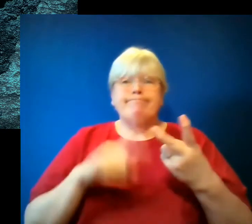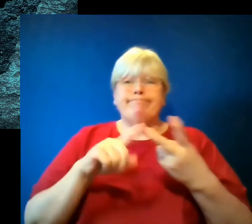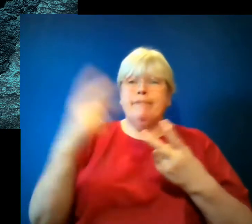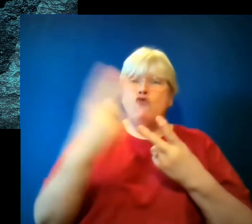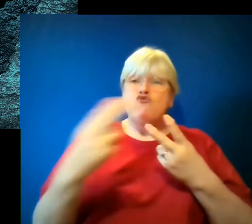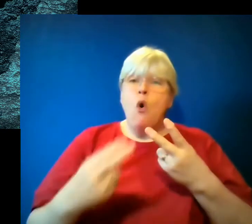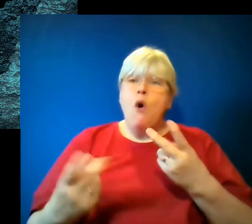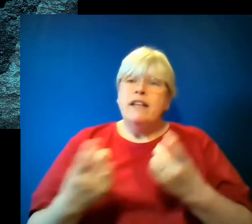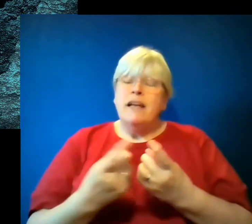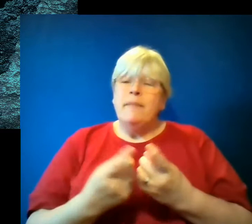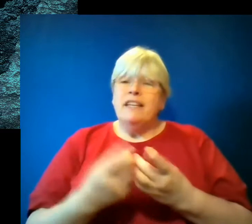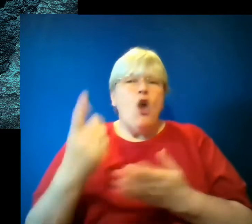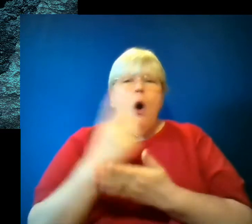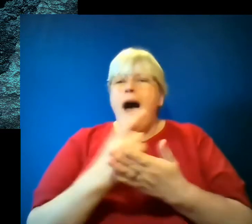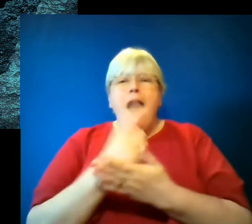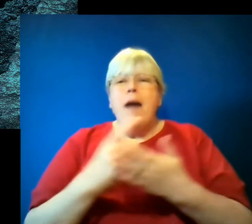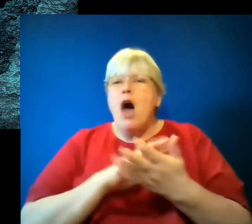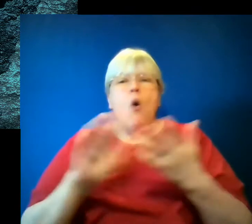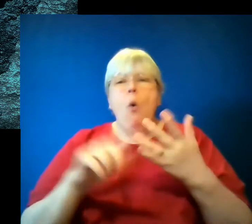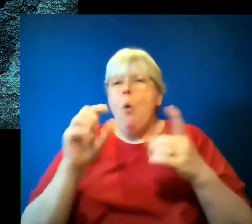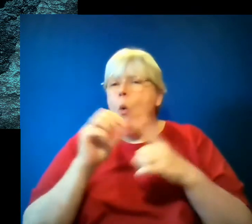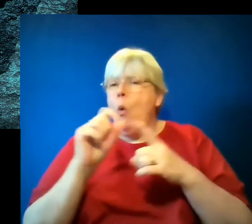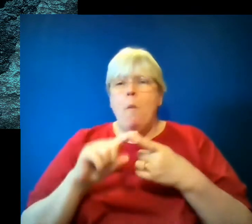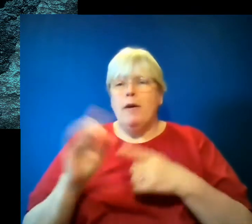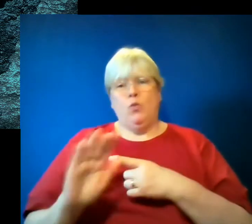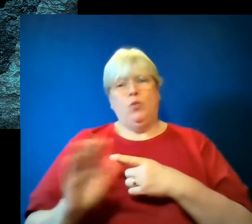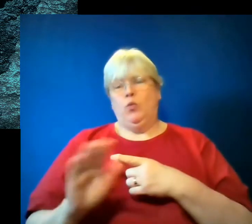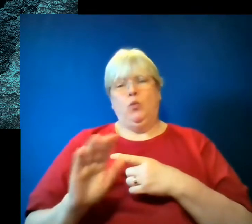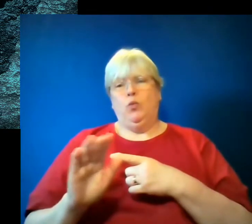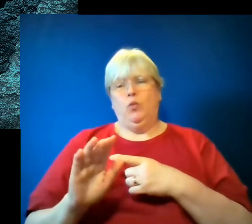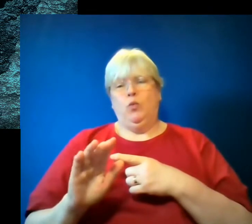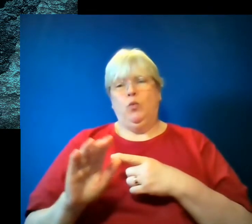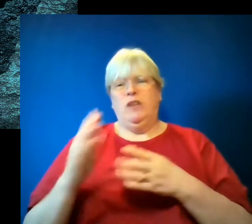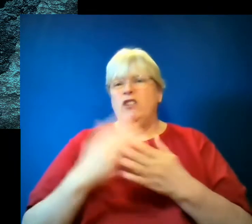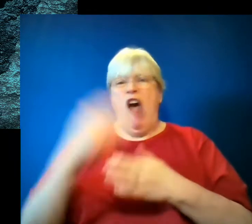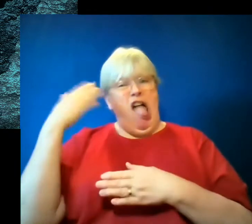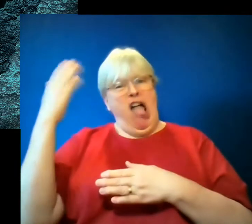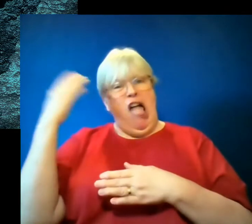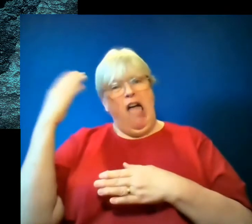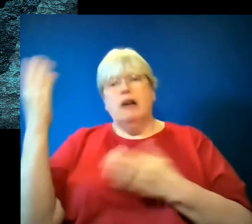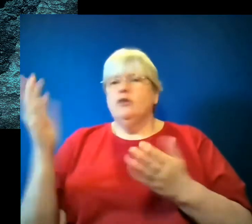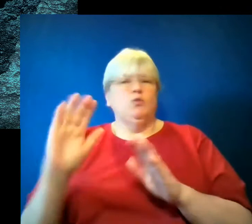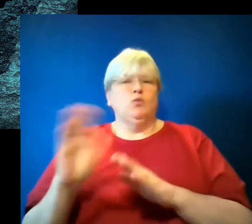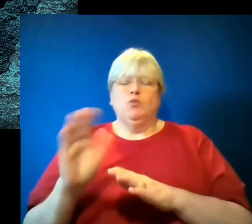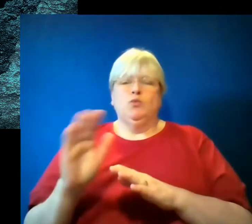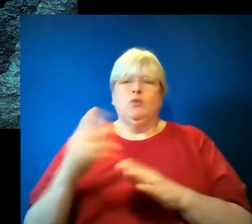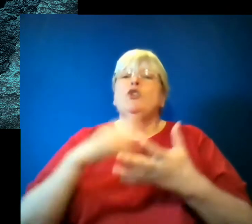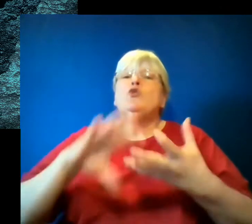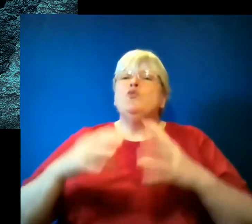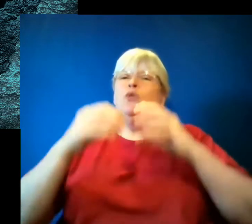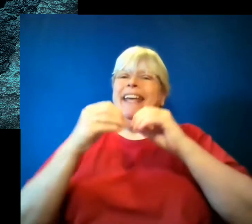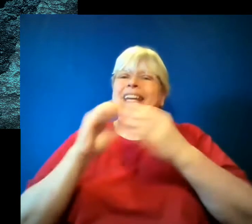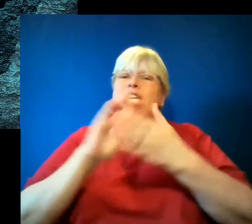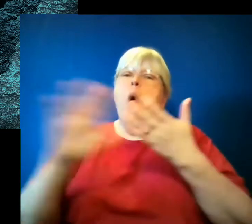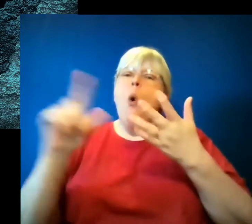wouldn't be about hope? So none of it is explicitly about, it's not lectures on hope, it's to create hope, whether that's